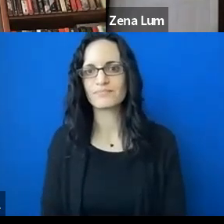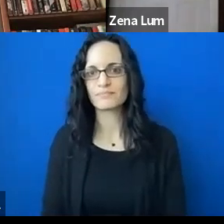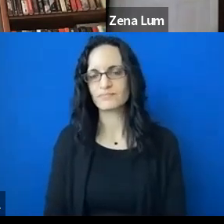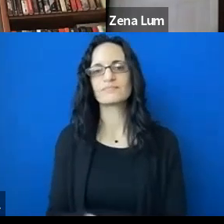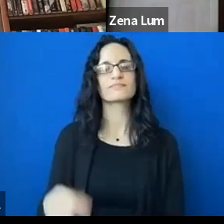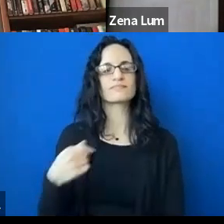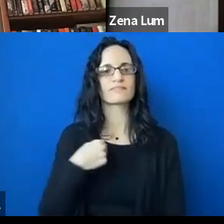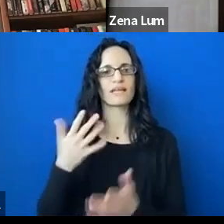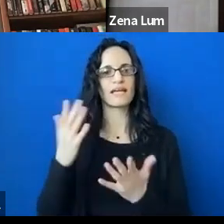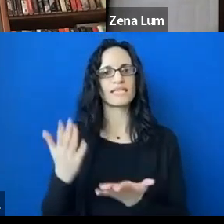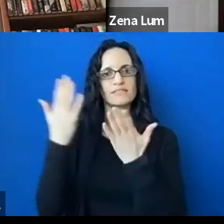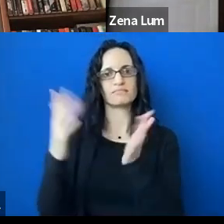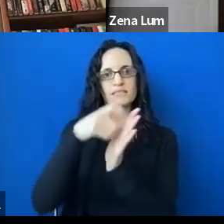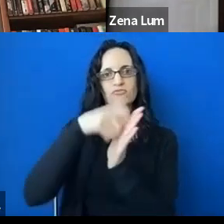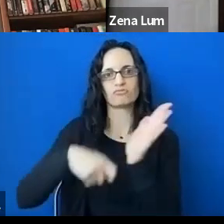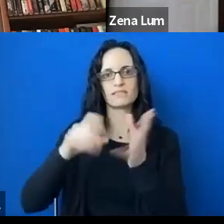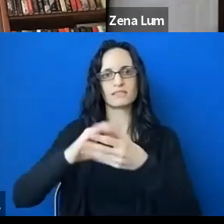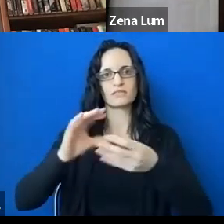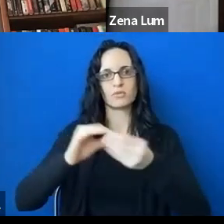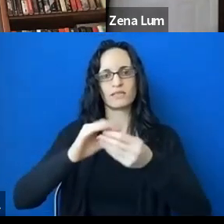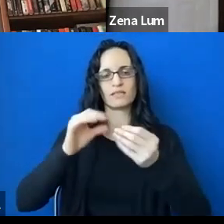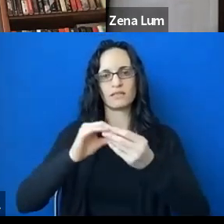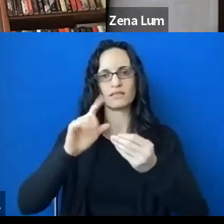I submitted written testimony that more